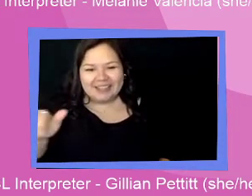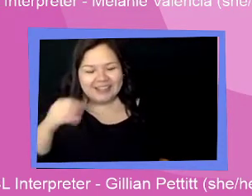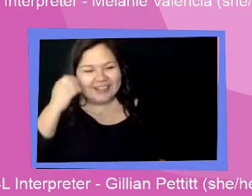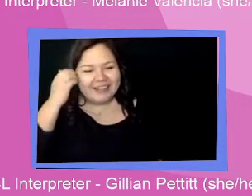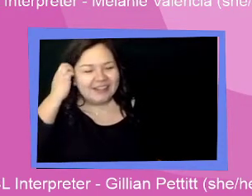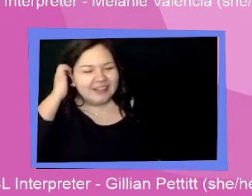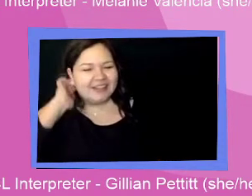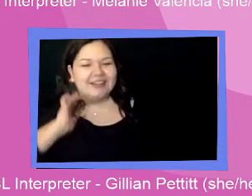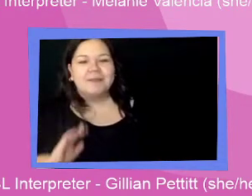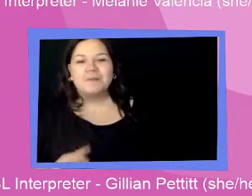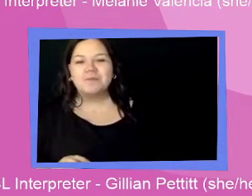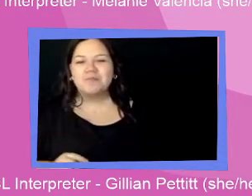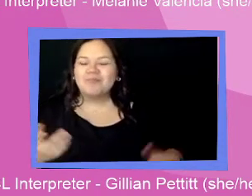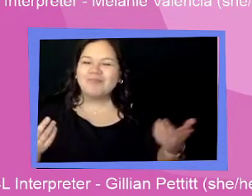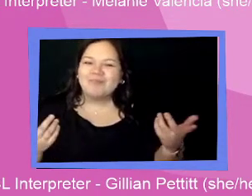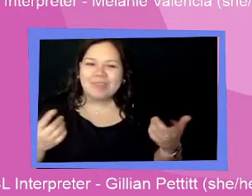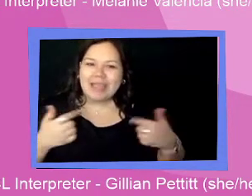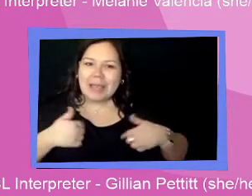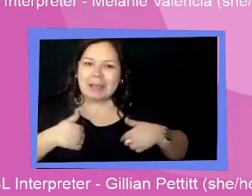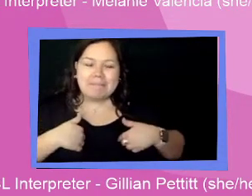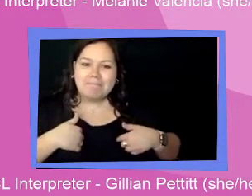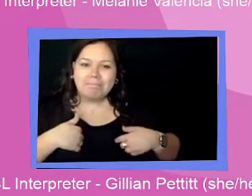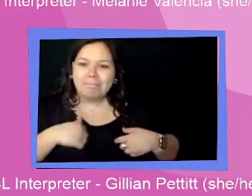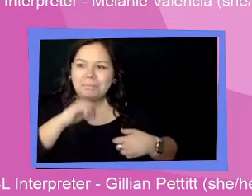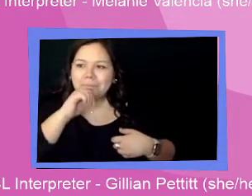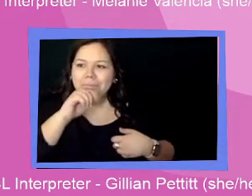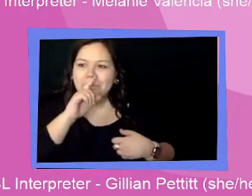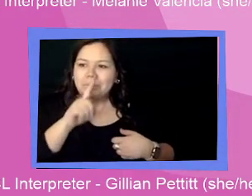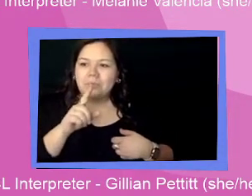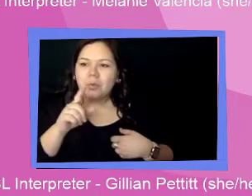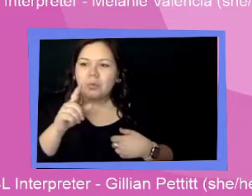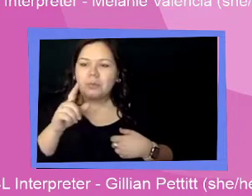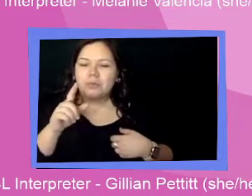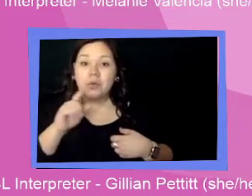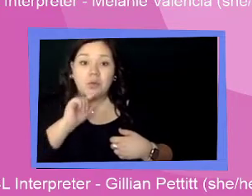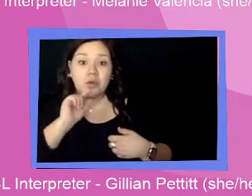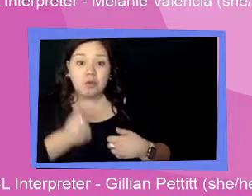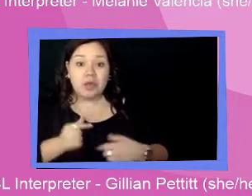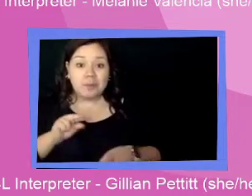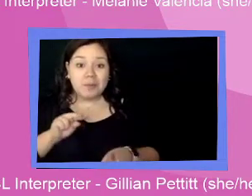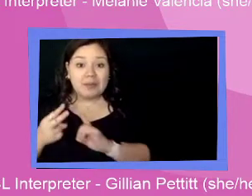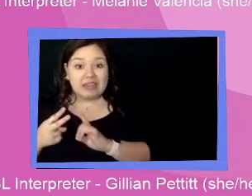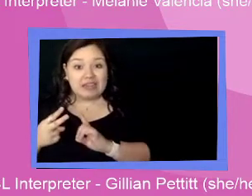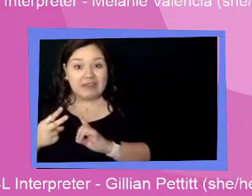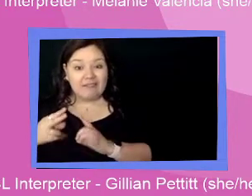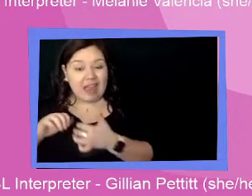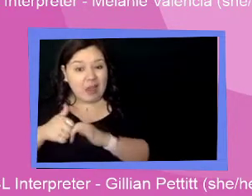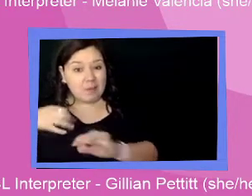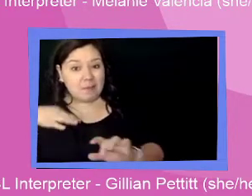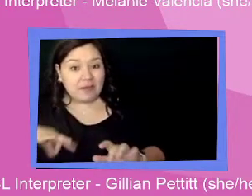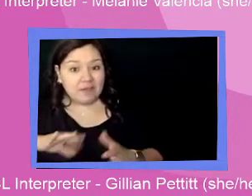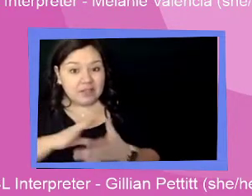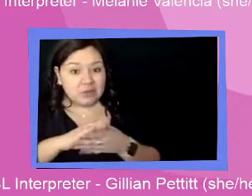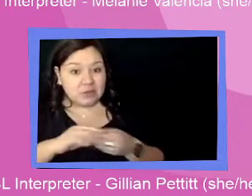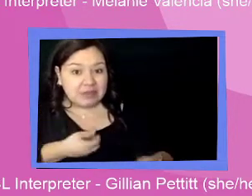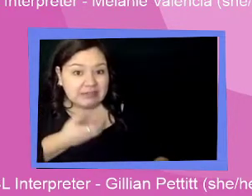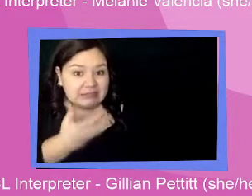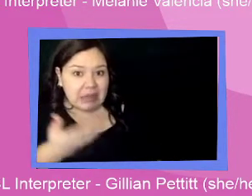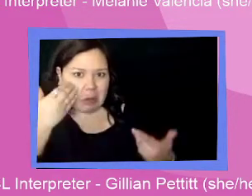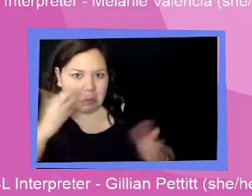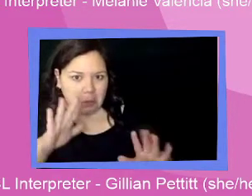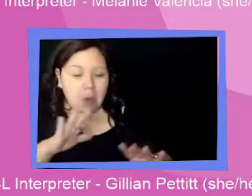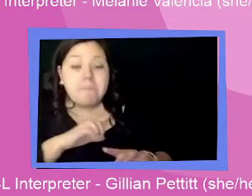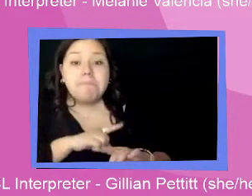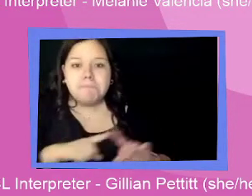I don't know what queer perspective offers into storytelling. But what I know is that I'm